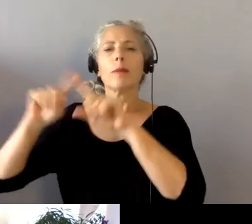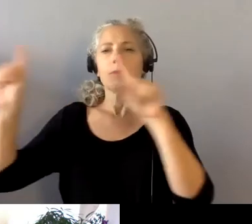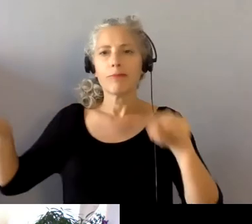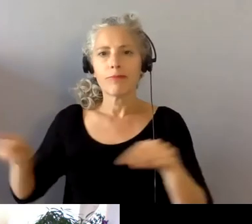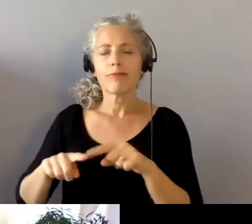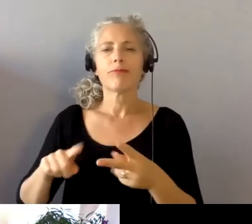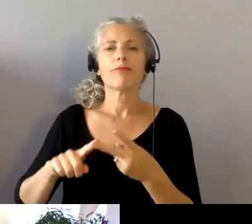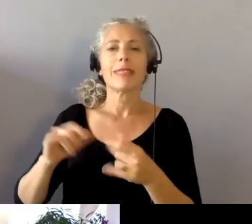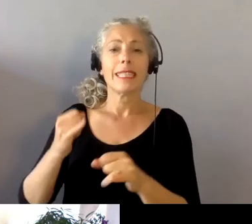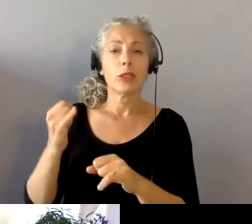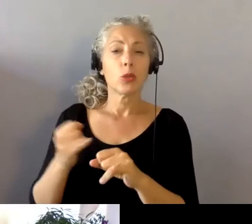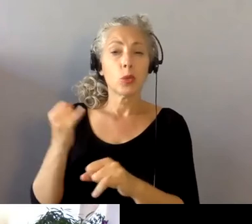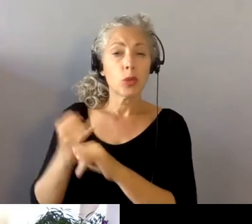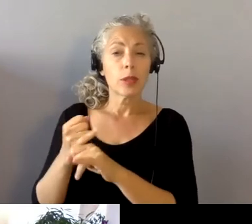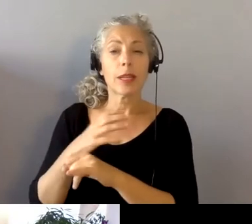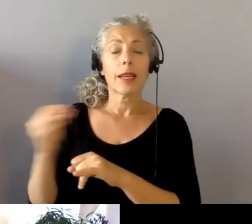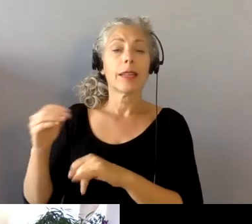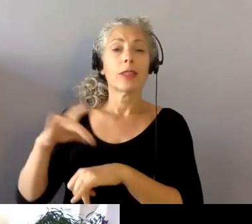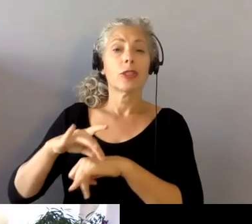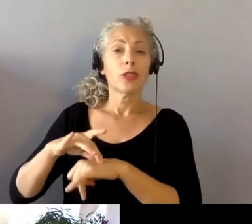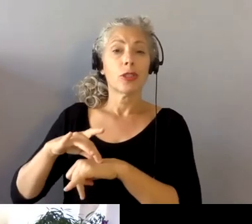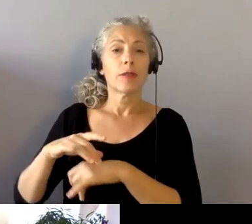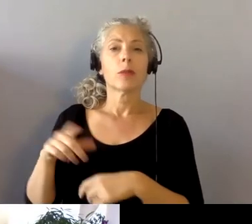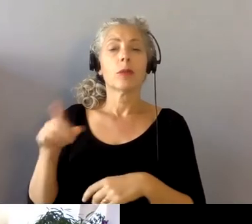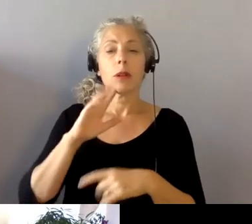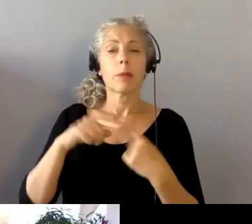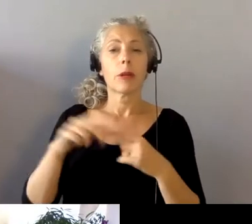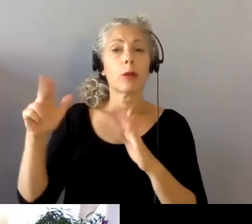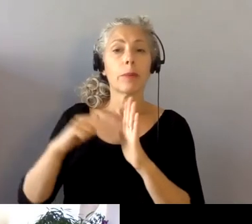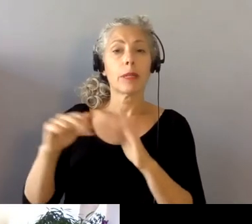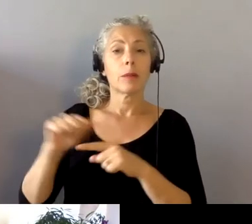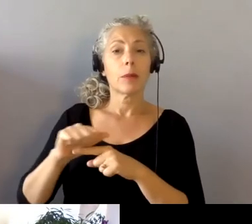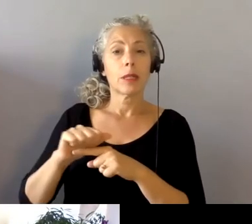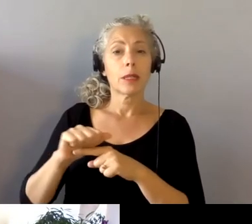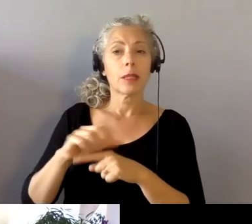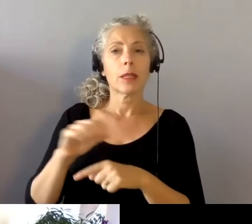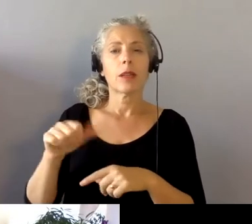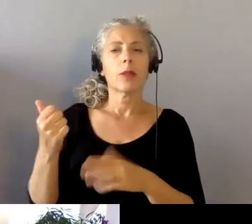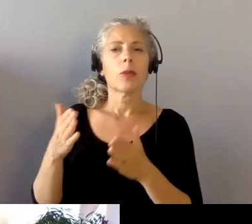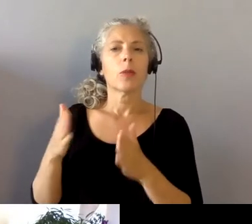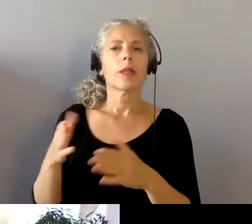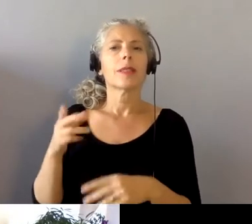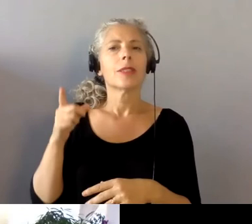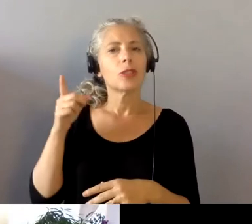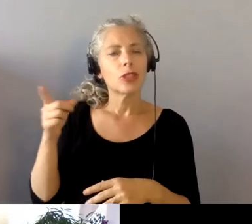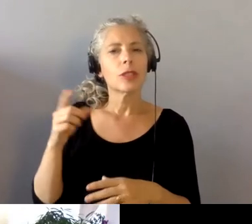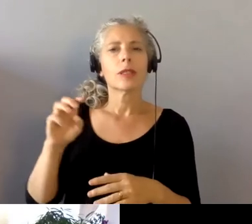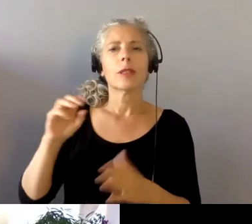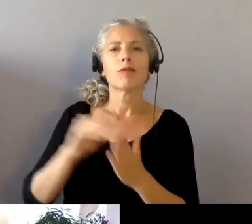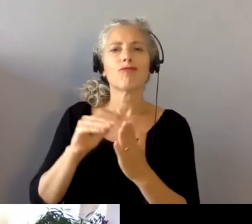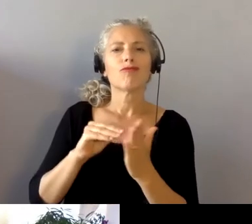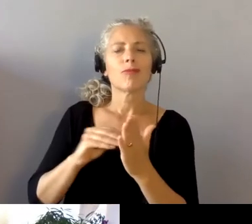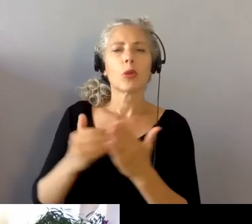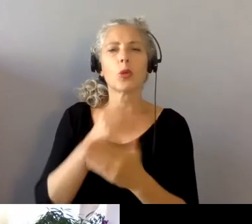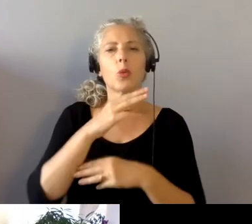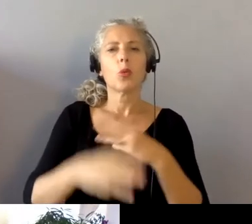geographies. Tonight, we'll get to touch on her painting practice and other ways that she is mapping new worlds for us